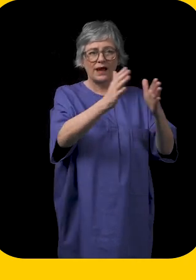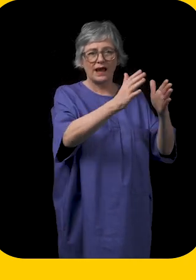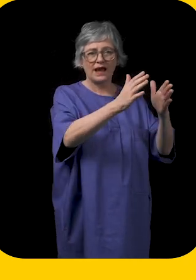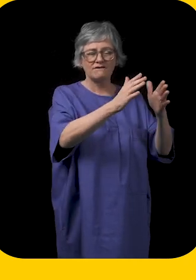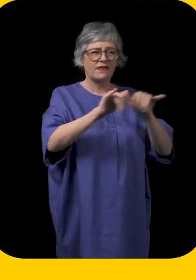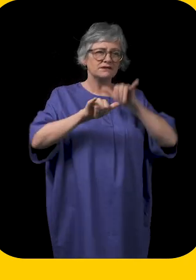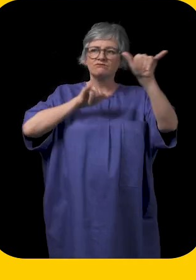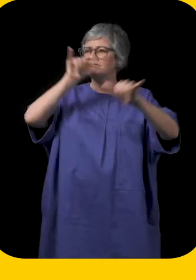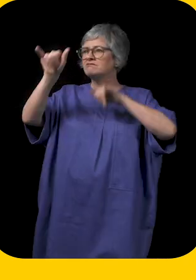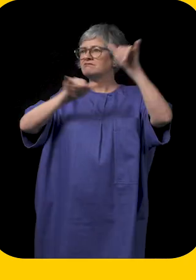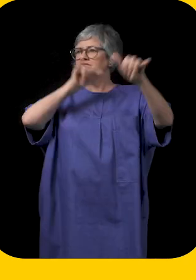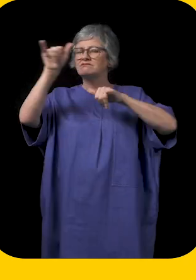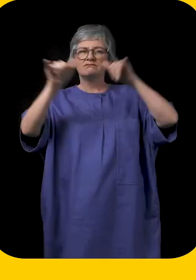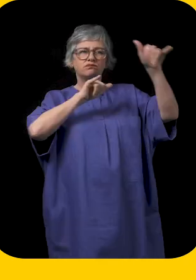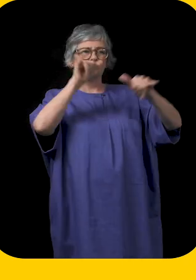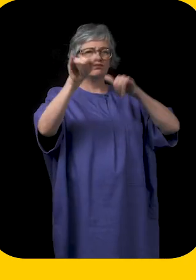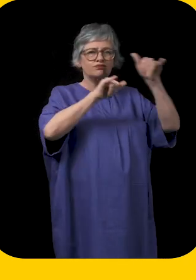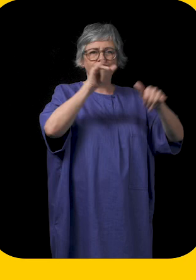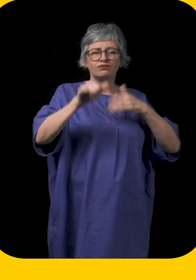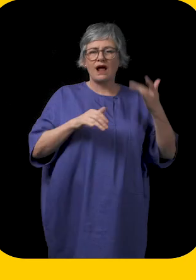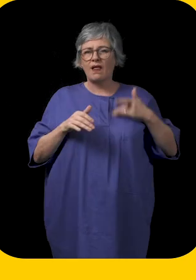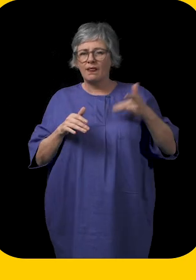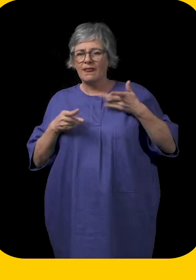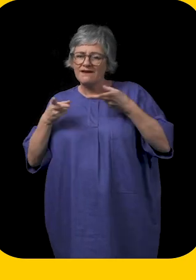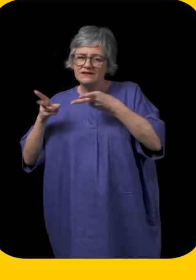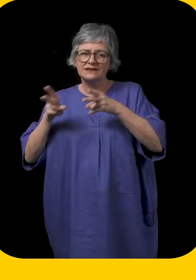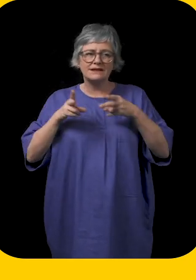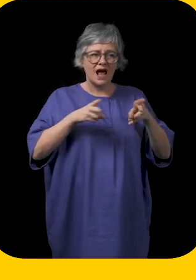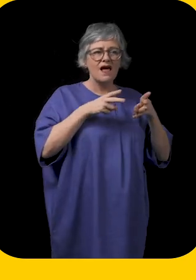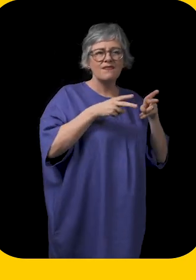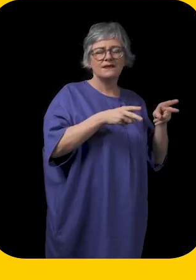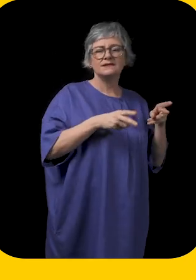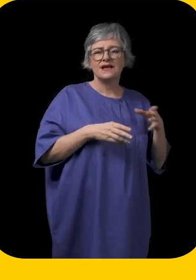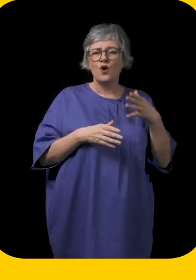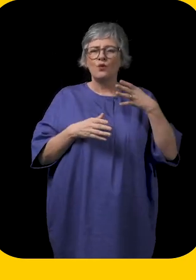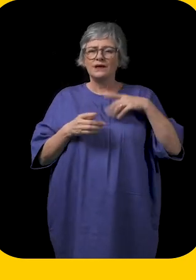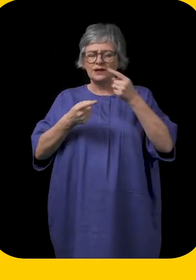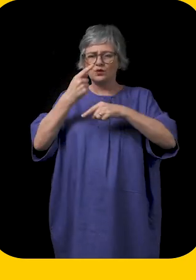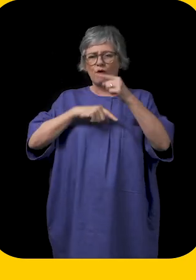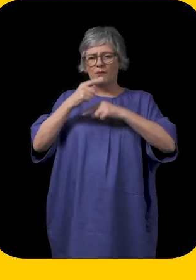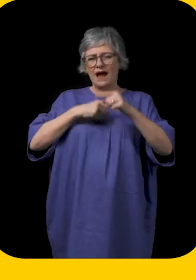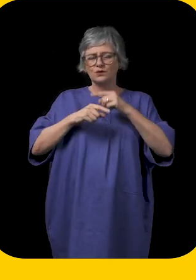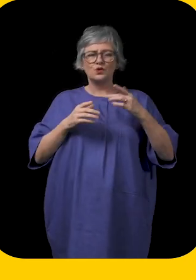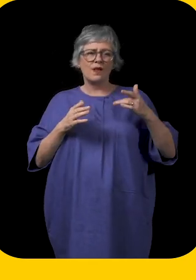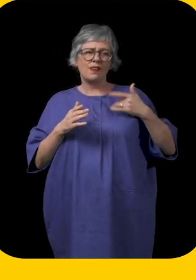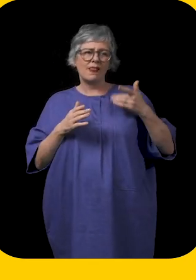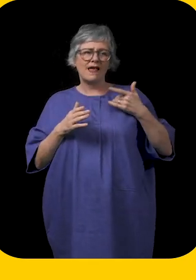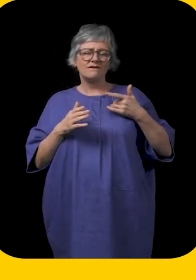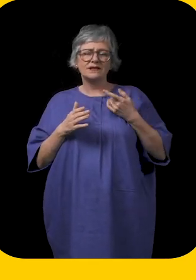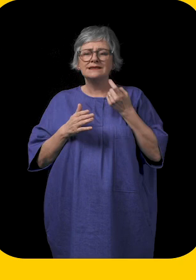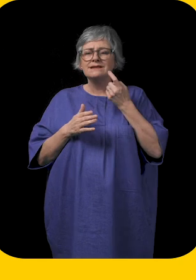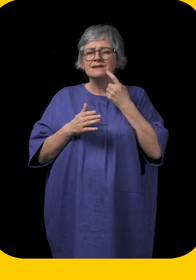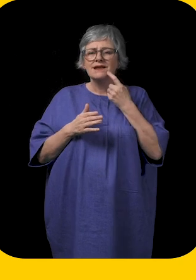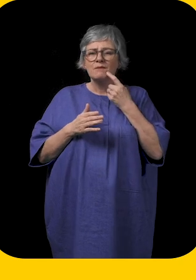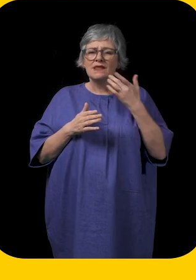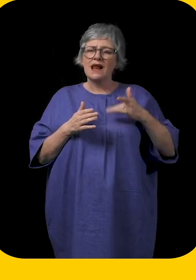we're going to be kind of moving away from this jet setting, you know, high consumption lifestyle. And maybe we need to, you